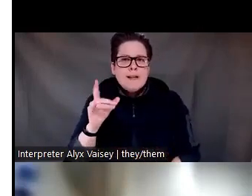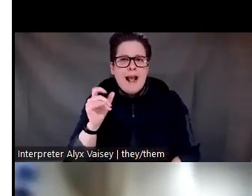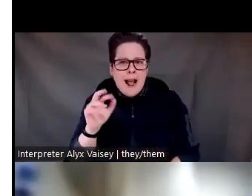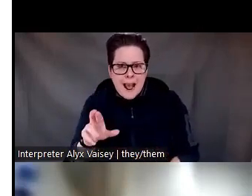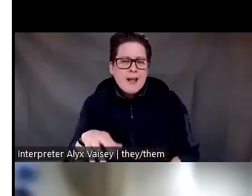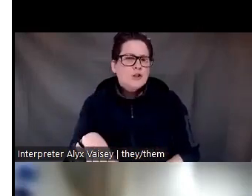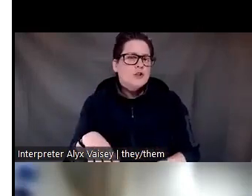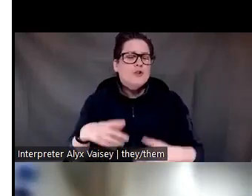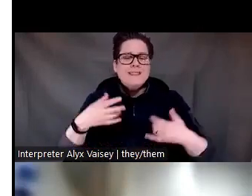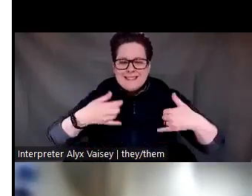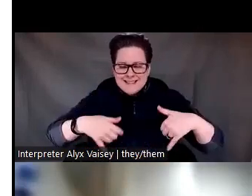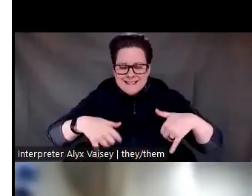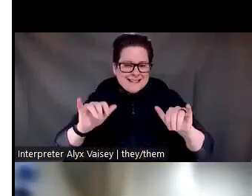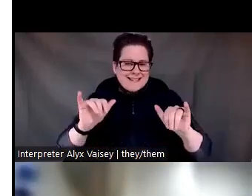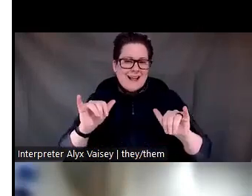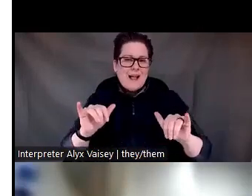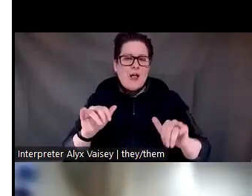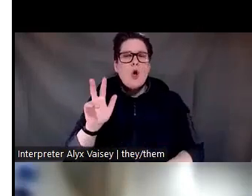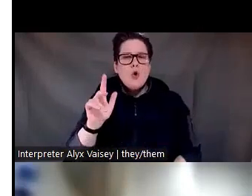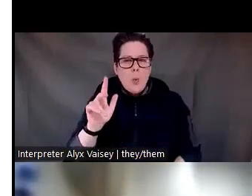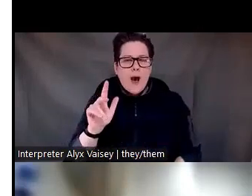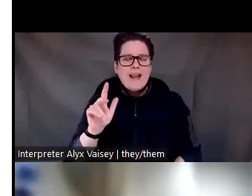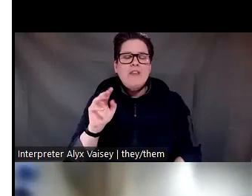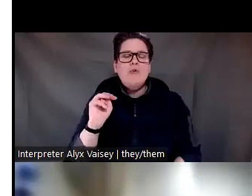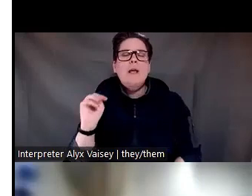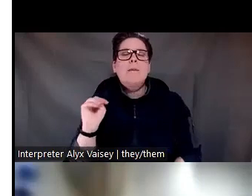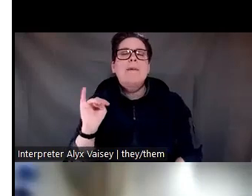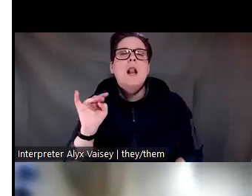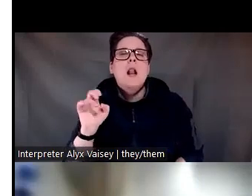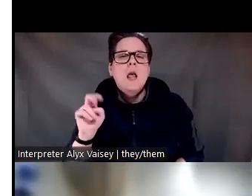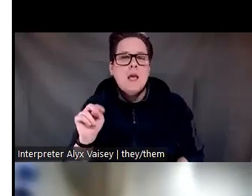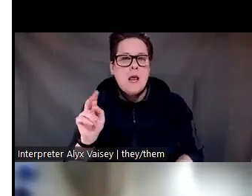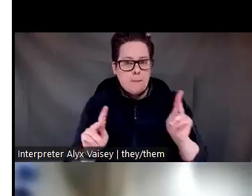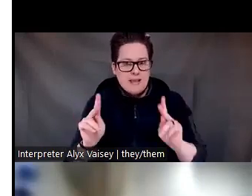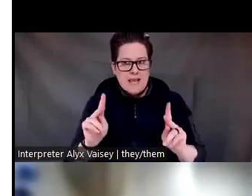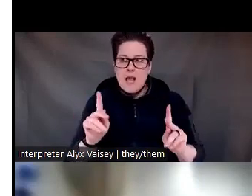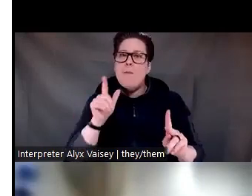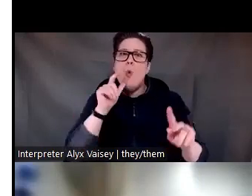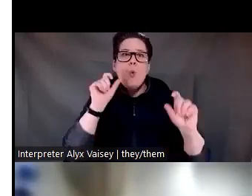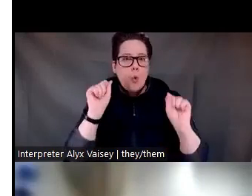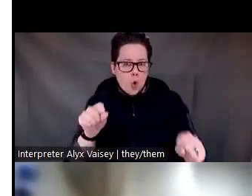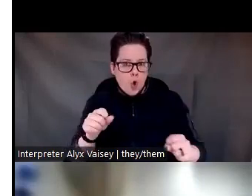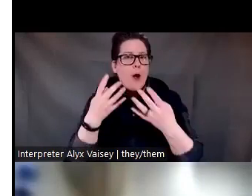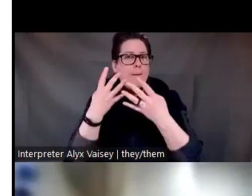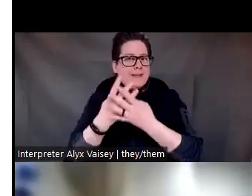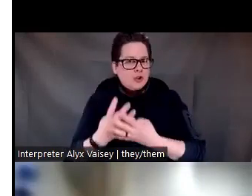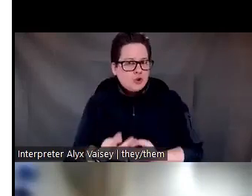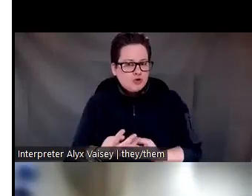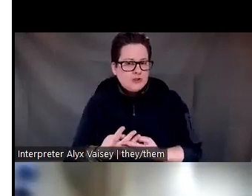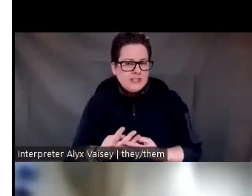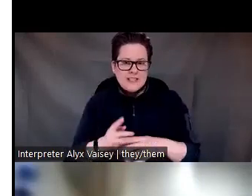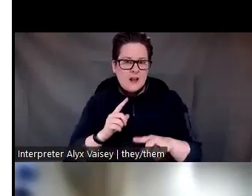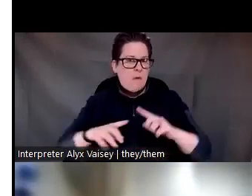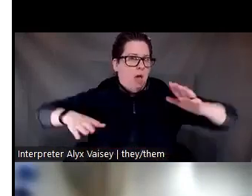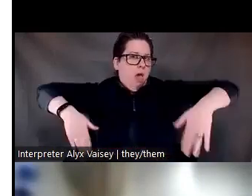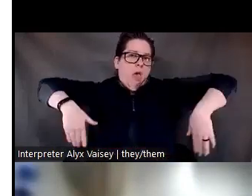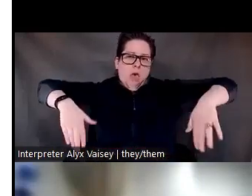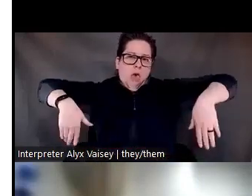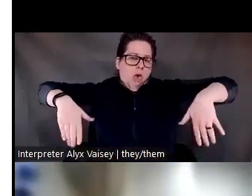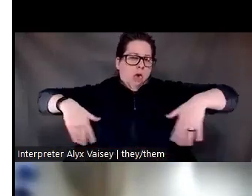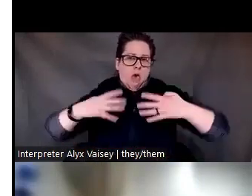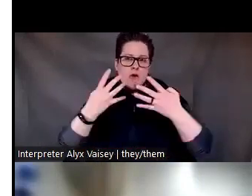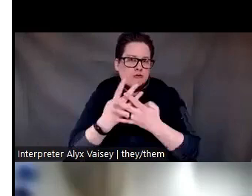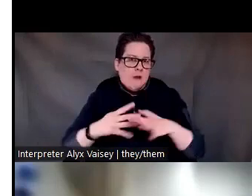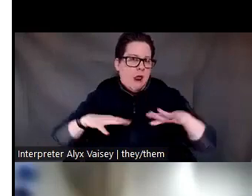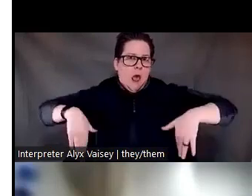are still 23 million Americans who are eligible for colorectal cancer screening, but have not yet